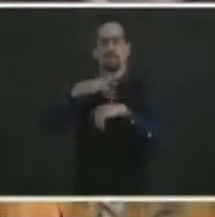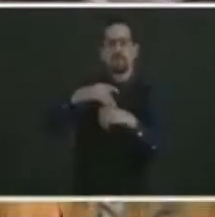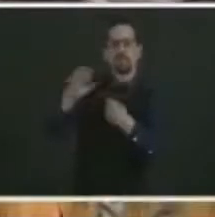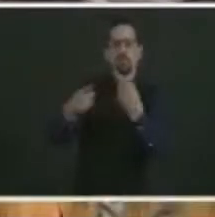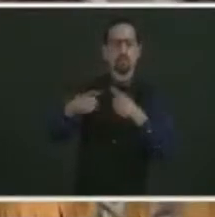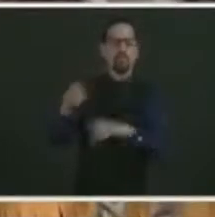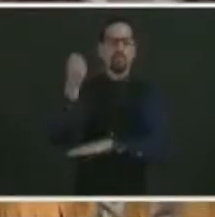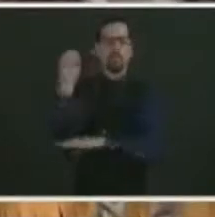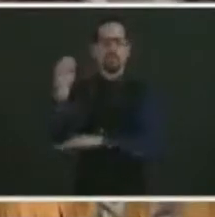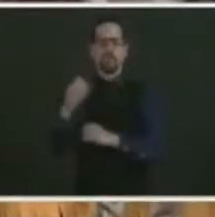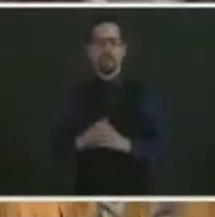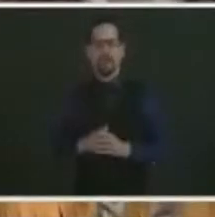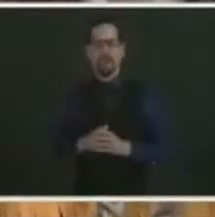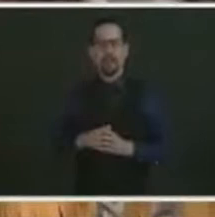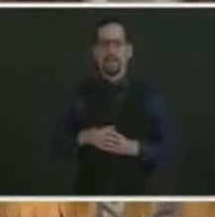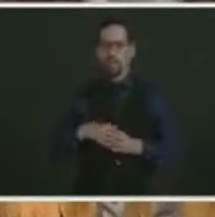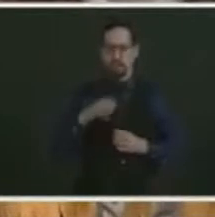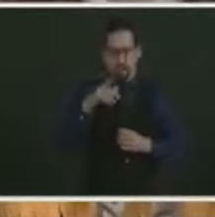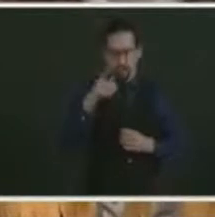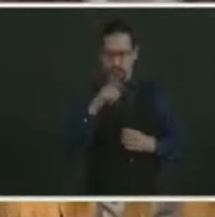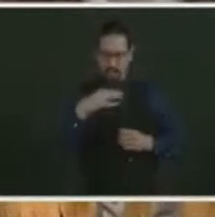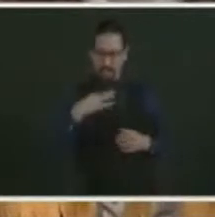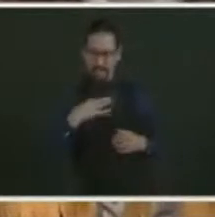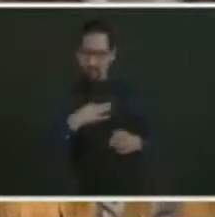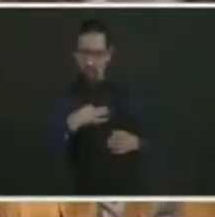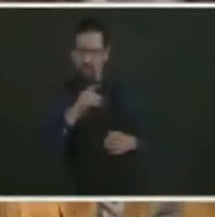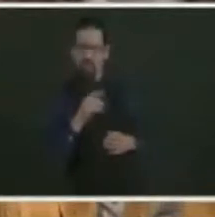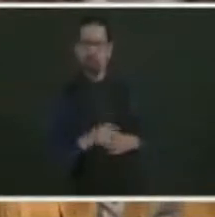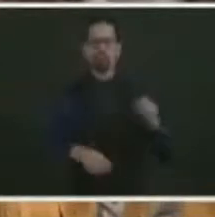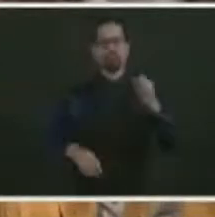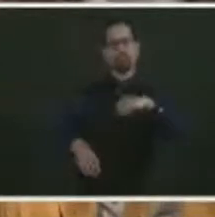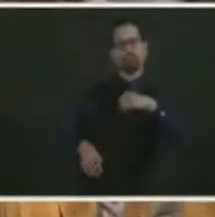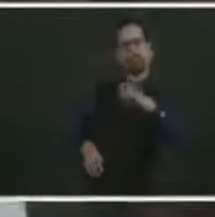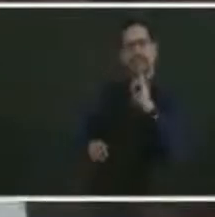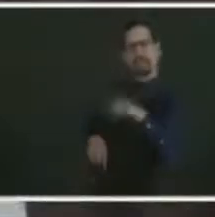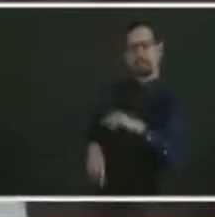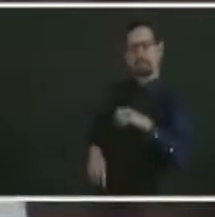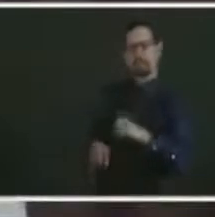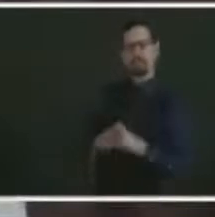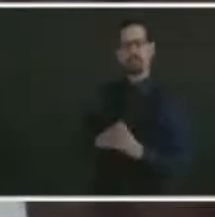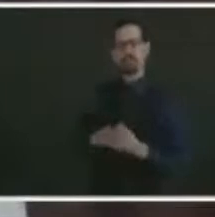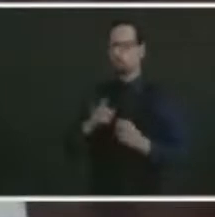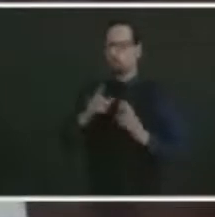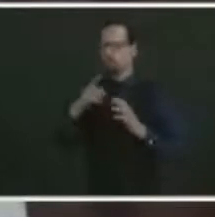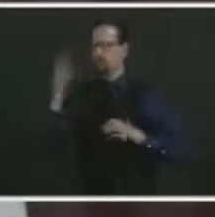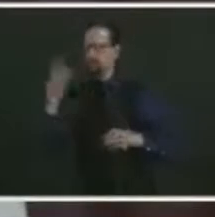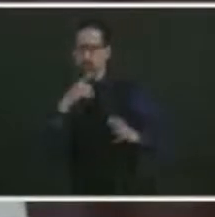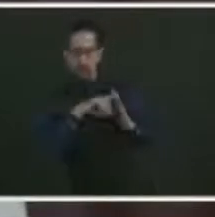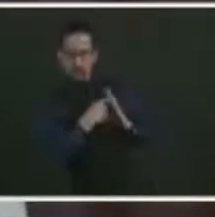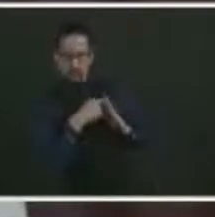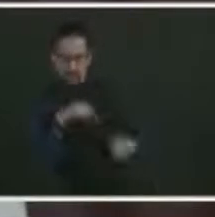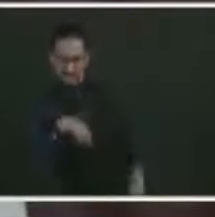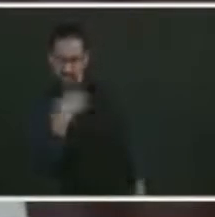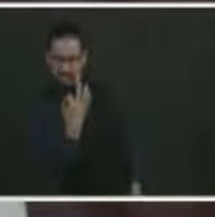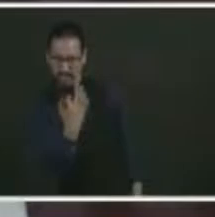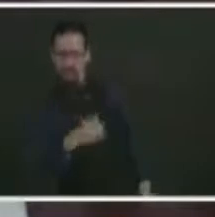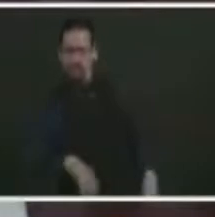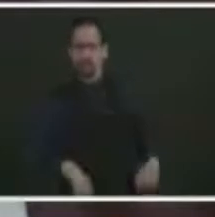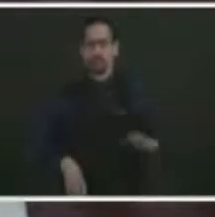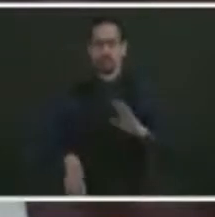effort? Yes. Friday? This will, for the first peaceful protest that we know